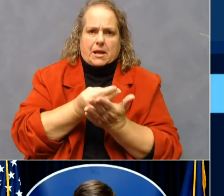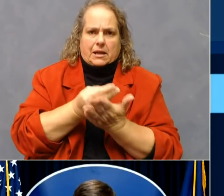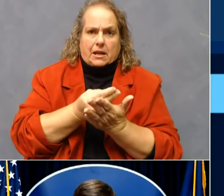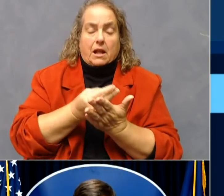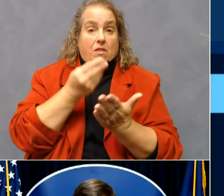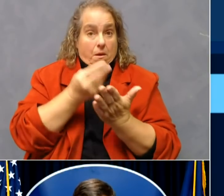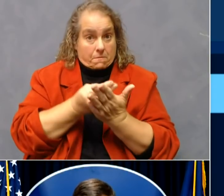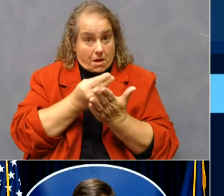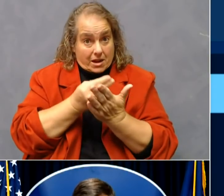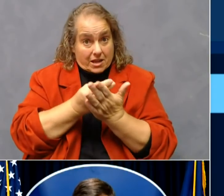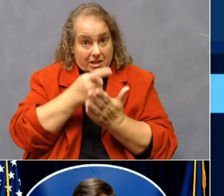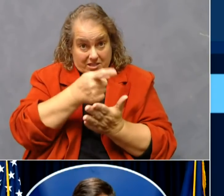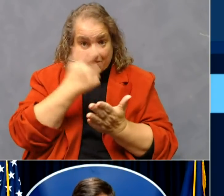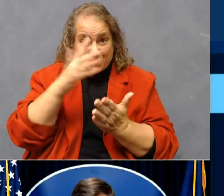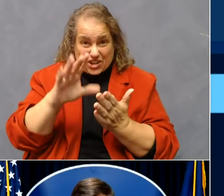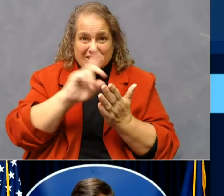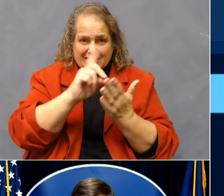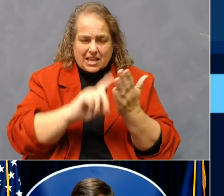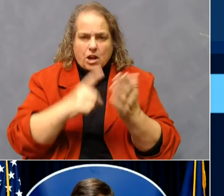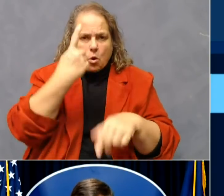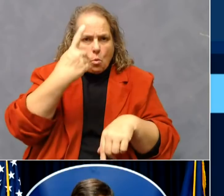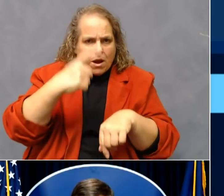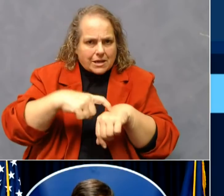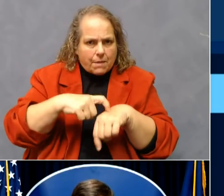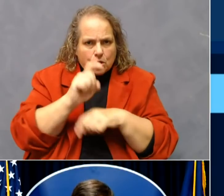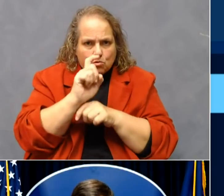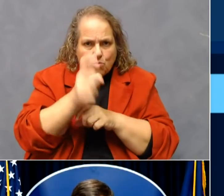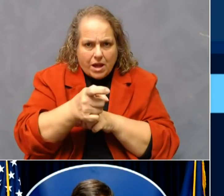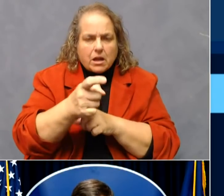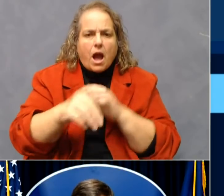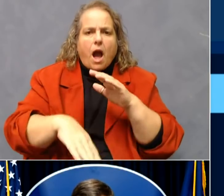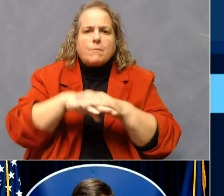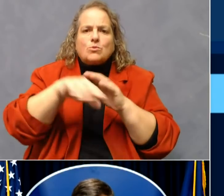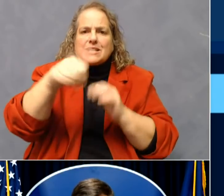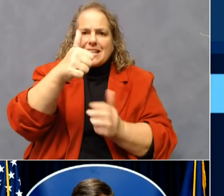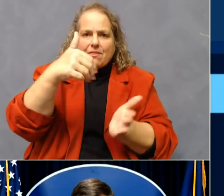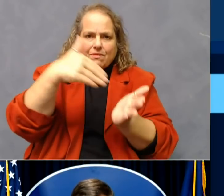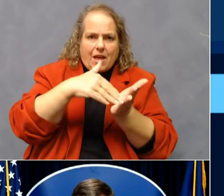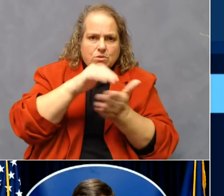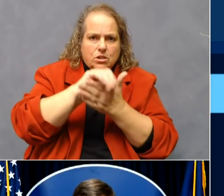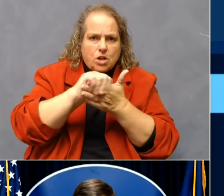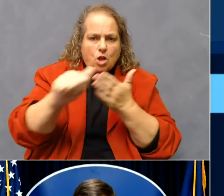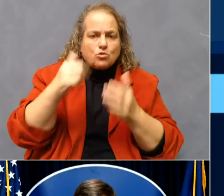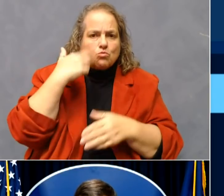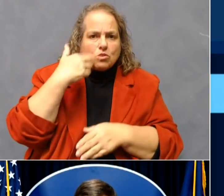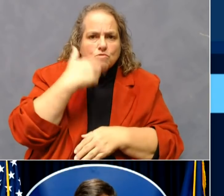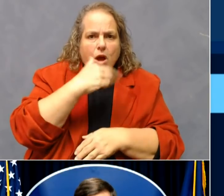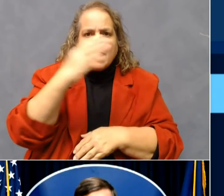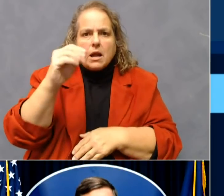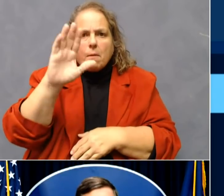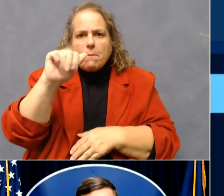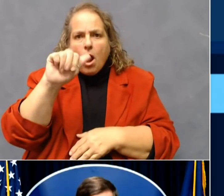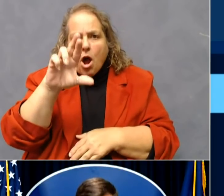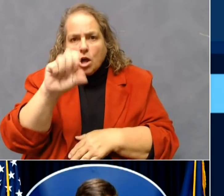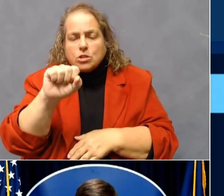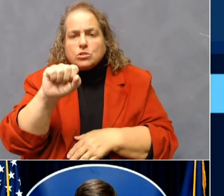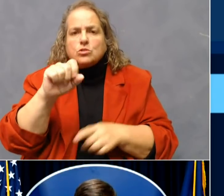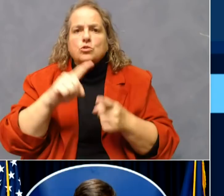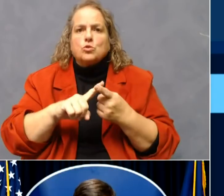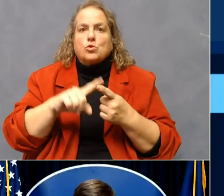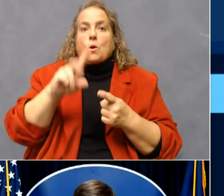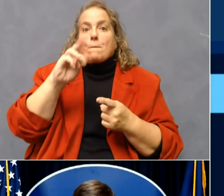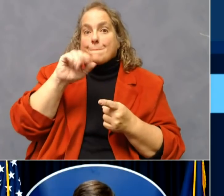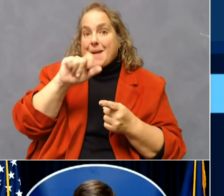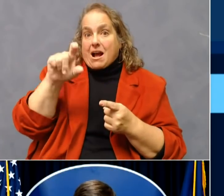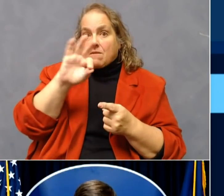awards of up to $10,000 per restaurant or bar, with a maximum of $20,000 to a business entity that operates multiple restaurants